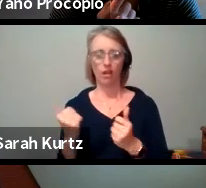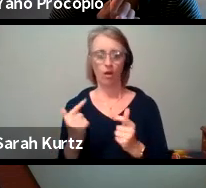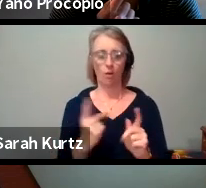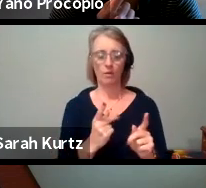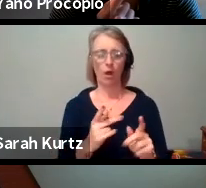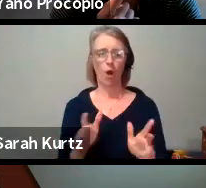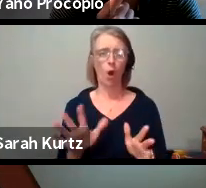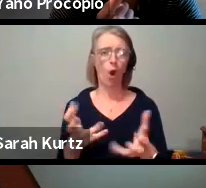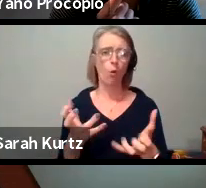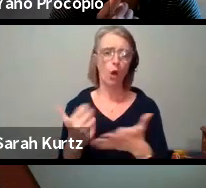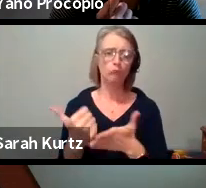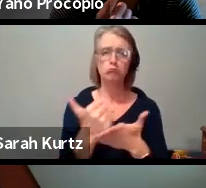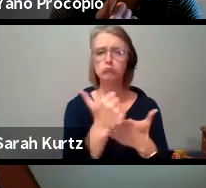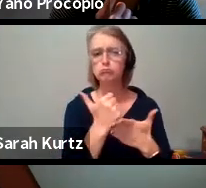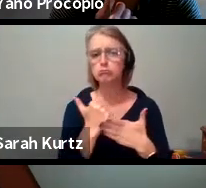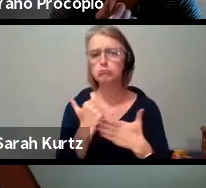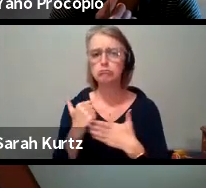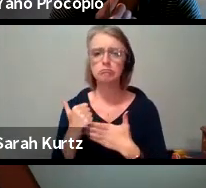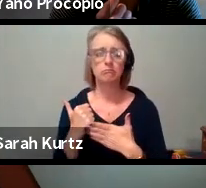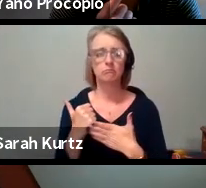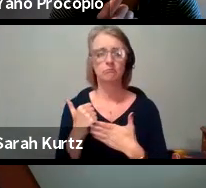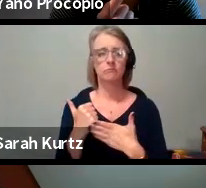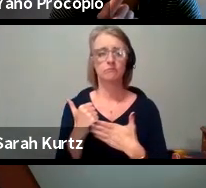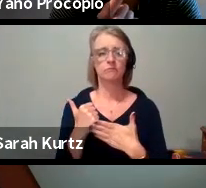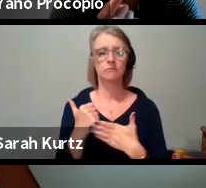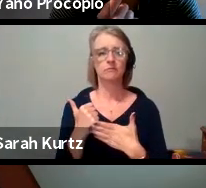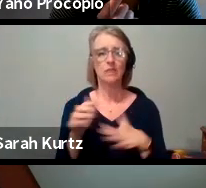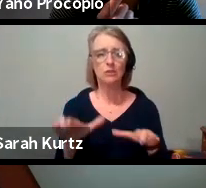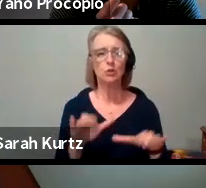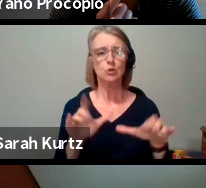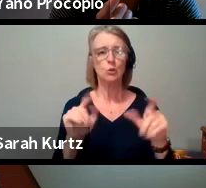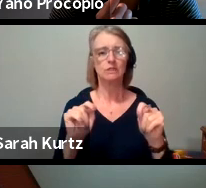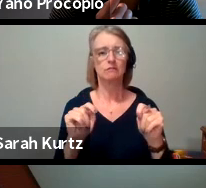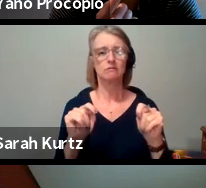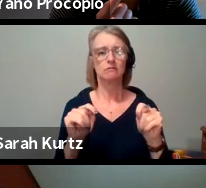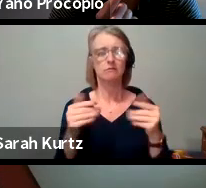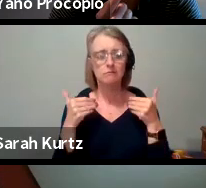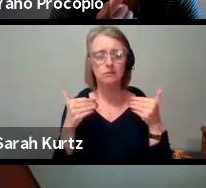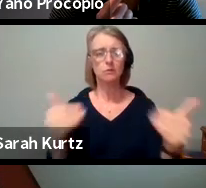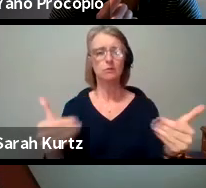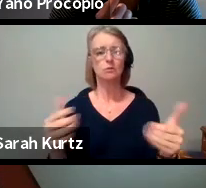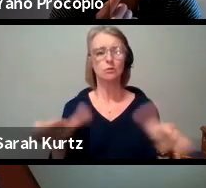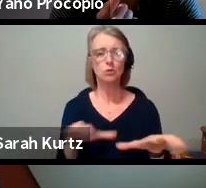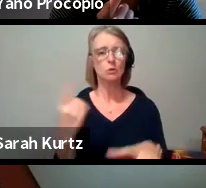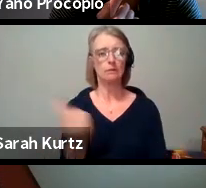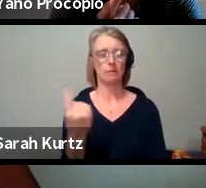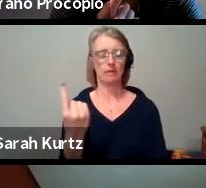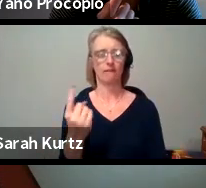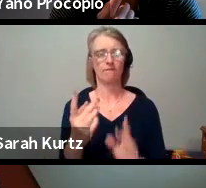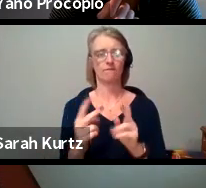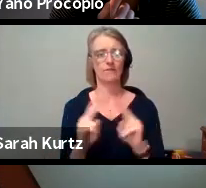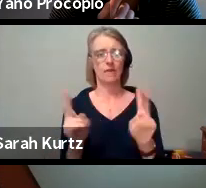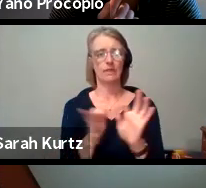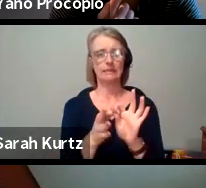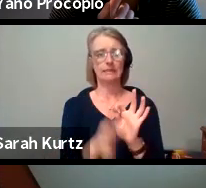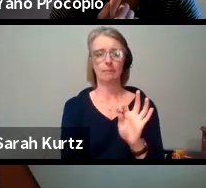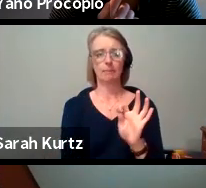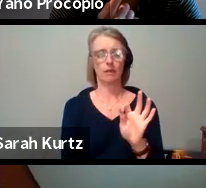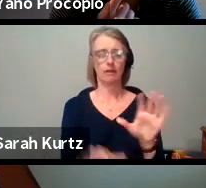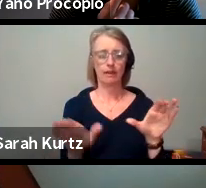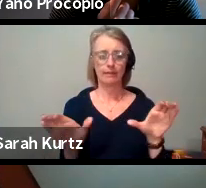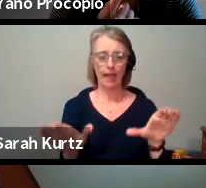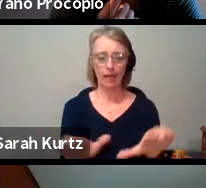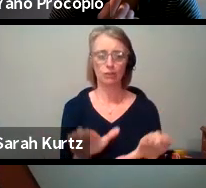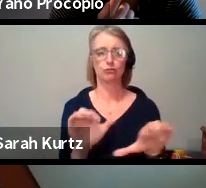oh, we want to help. Take action. Take action. It's very simple. Take